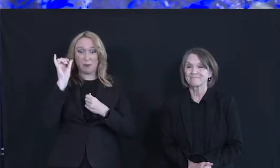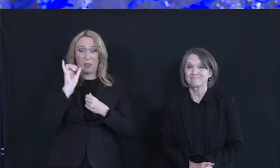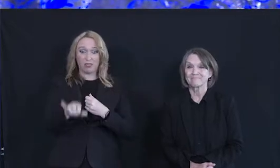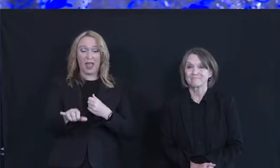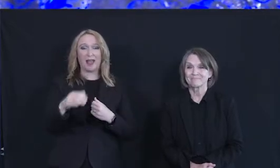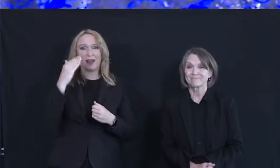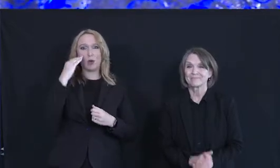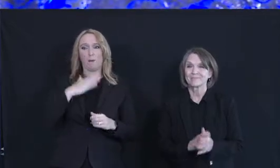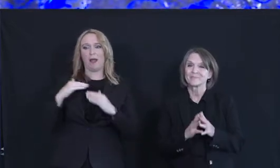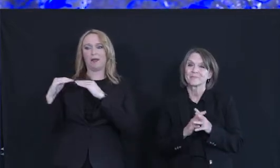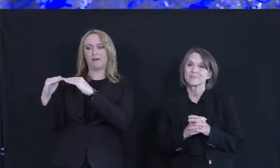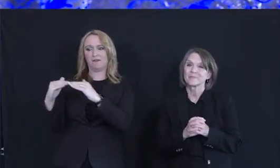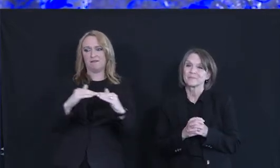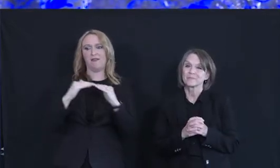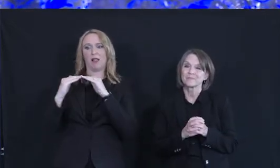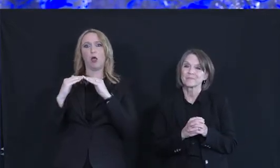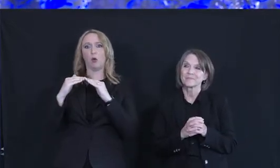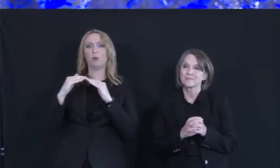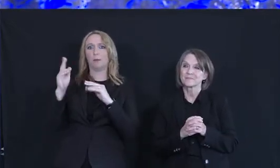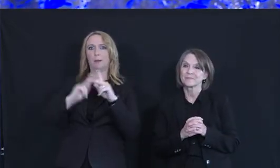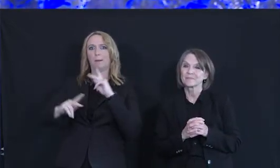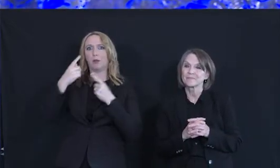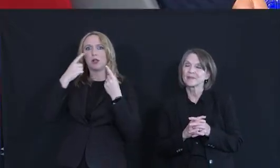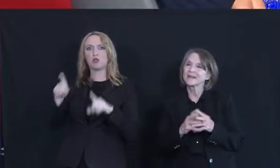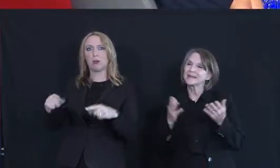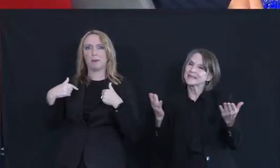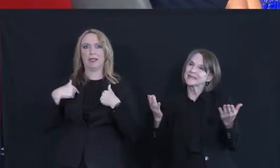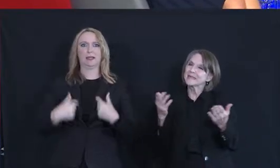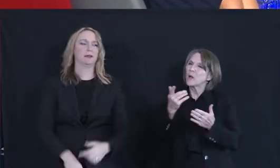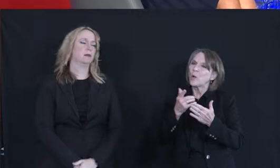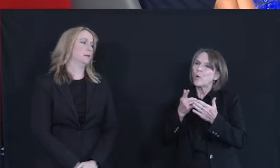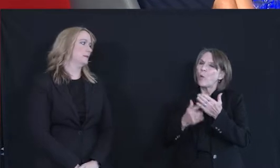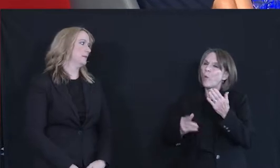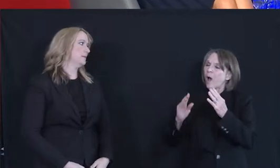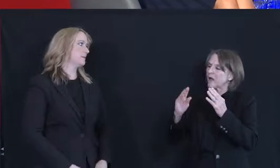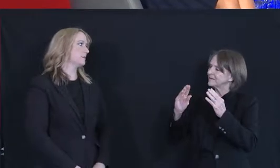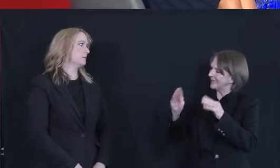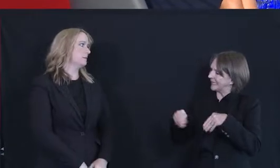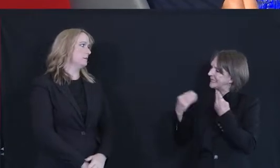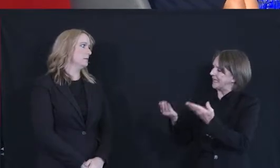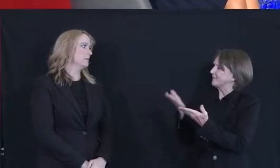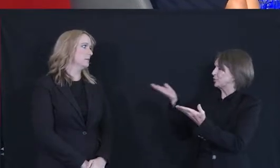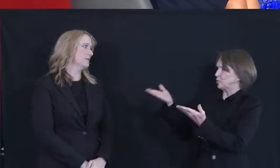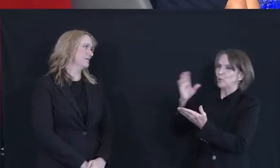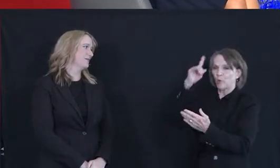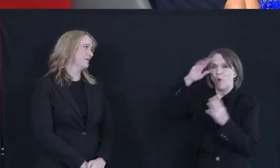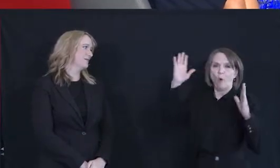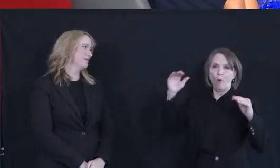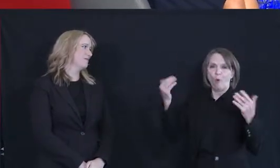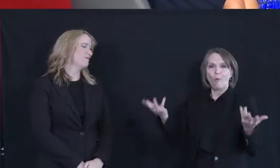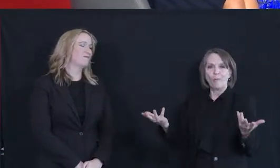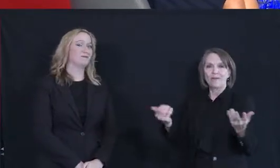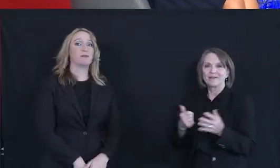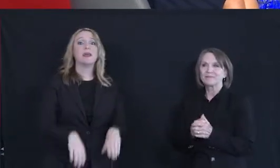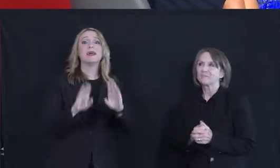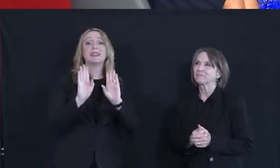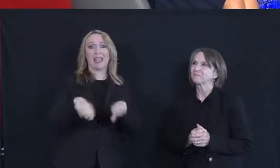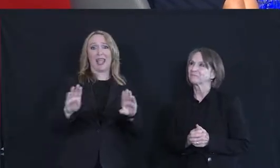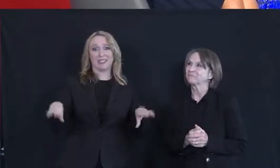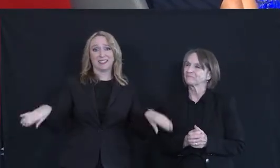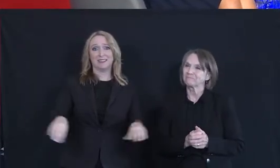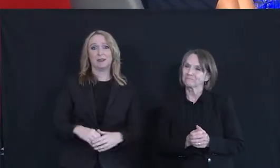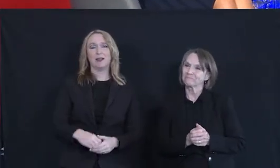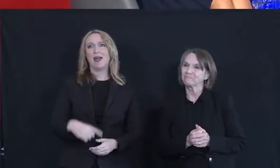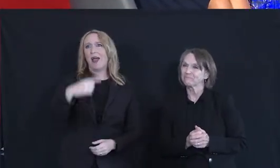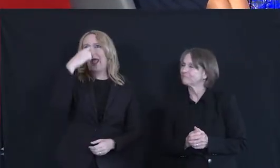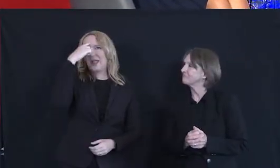way mayor Parker what gives you hope I think kids like